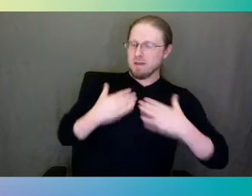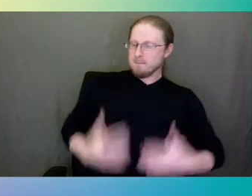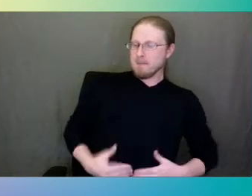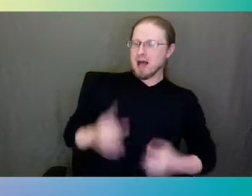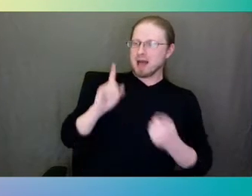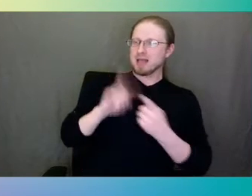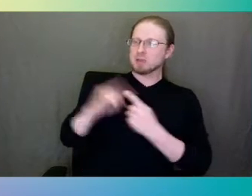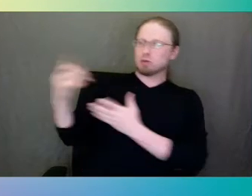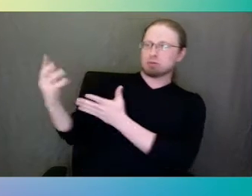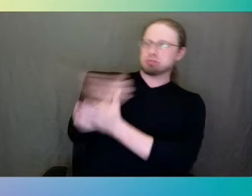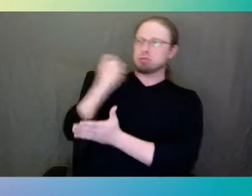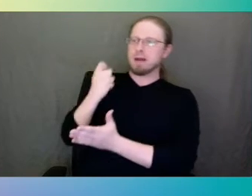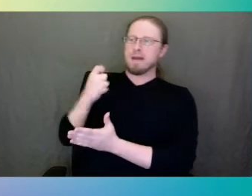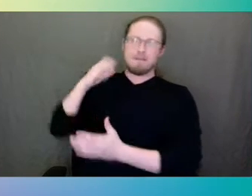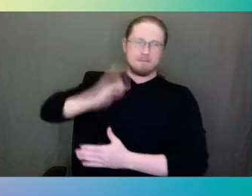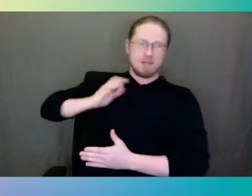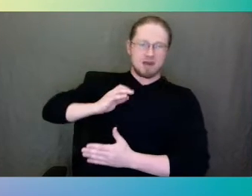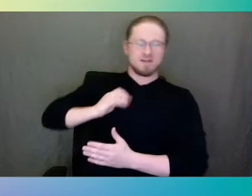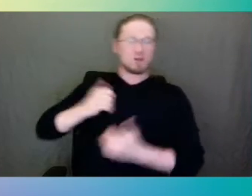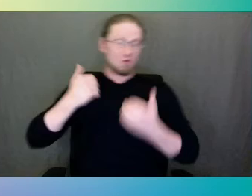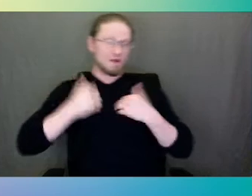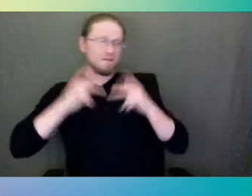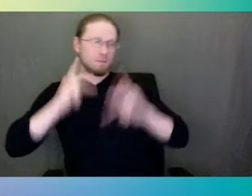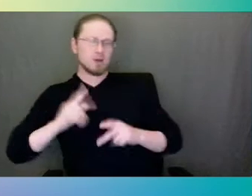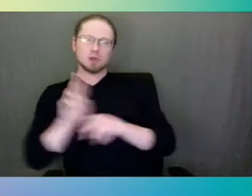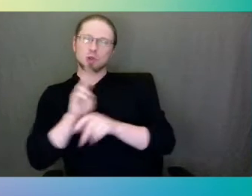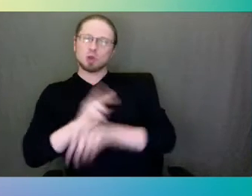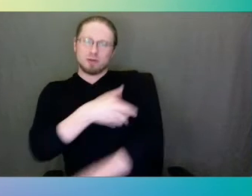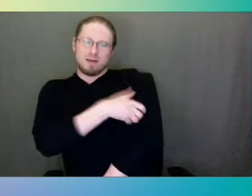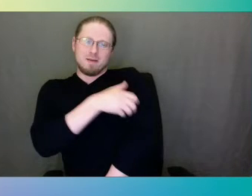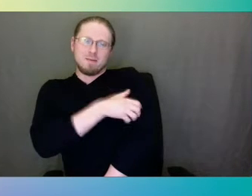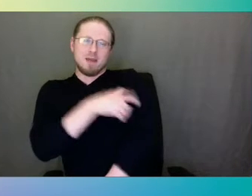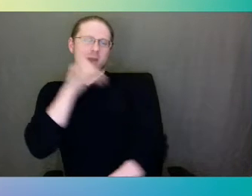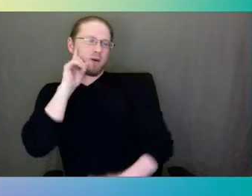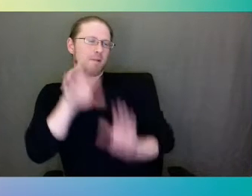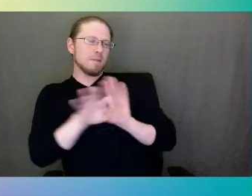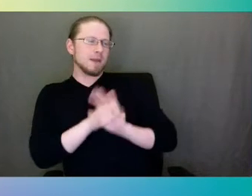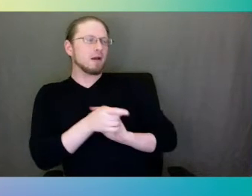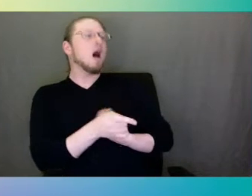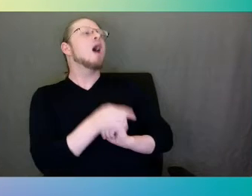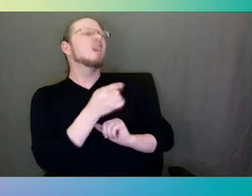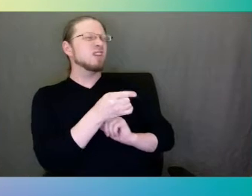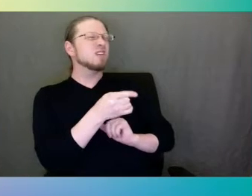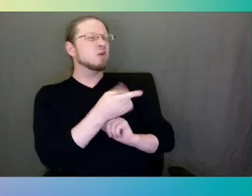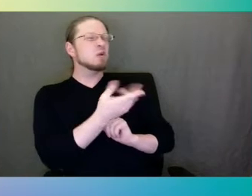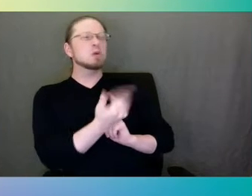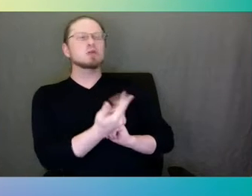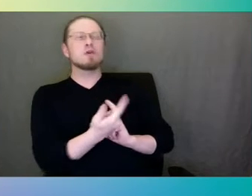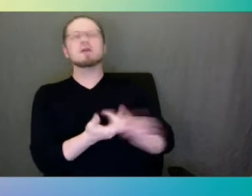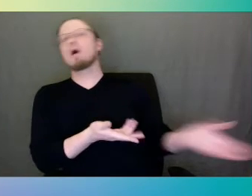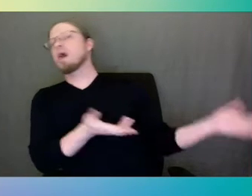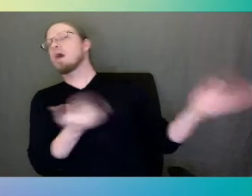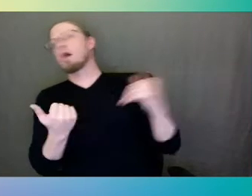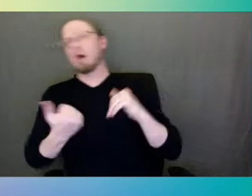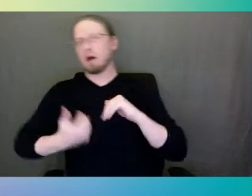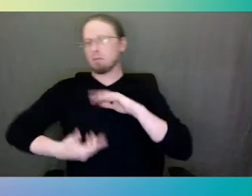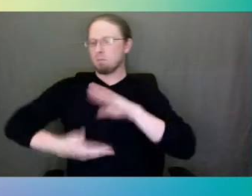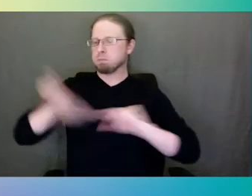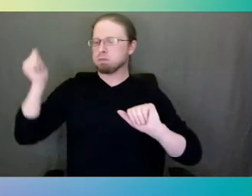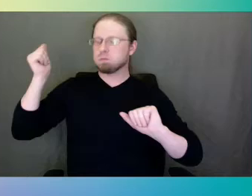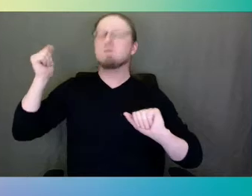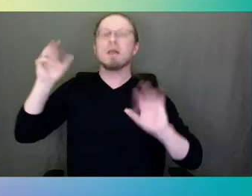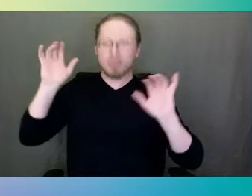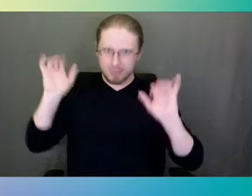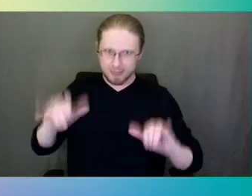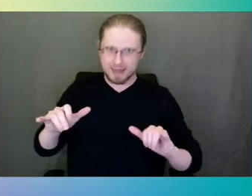and you have a person using their power to choose someone for that particular acting position, using their power